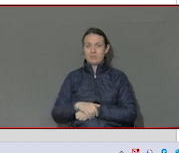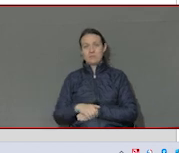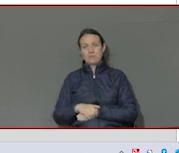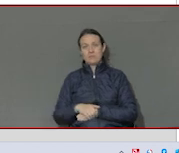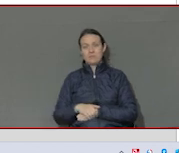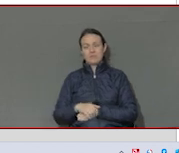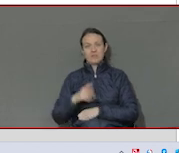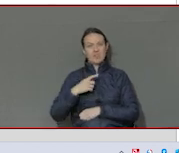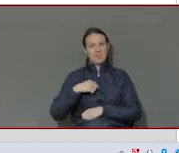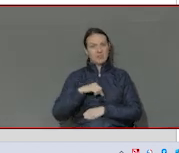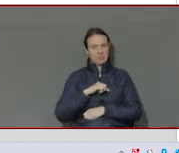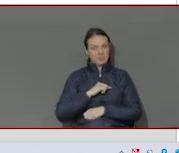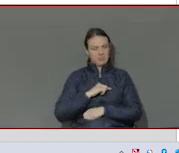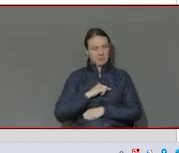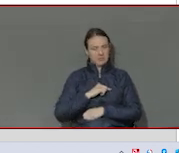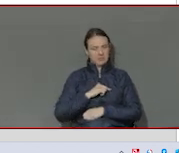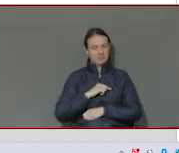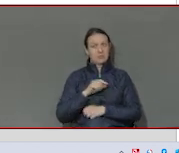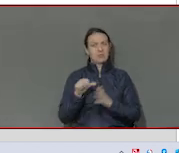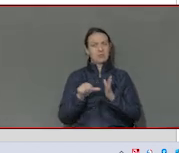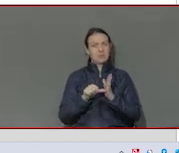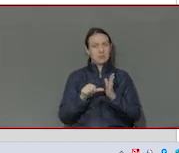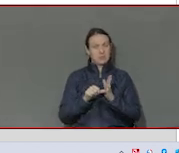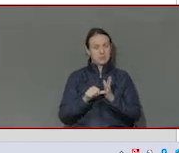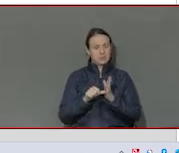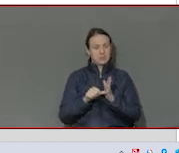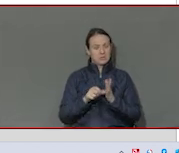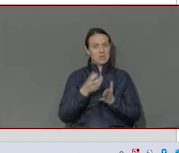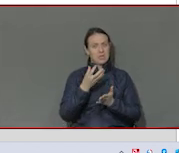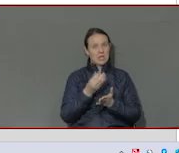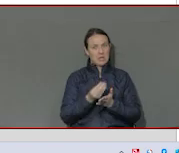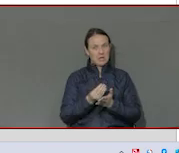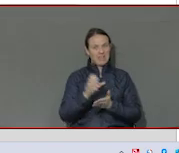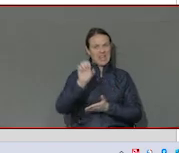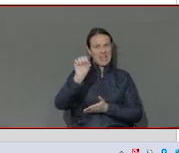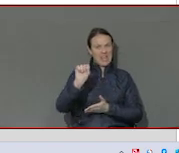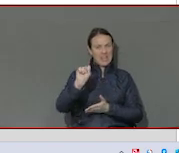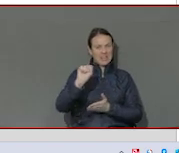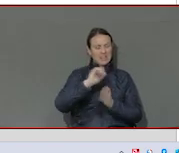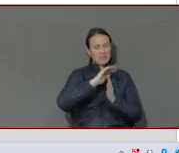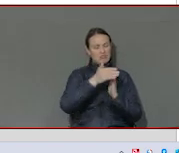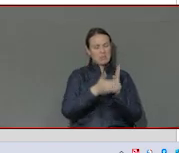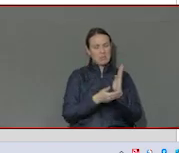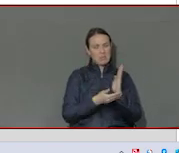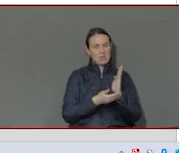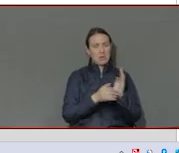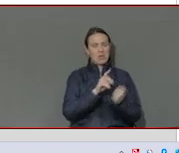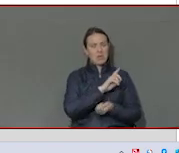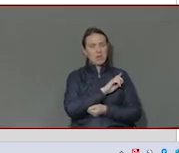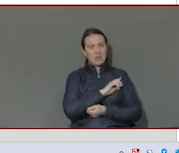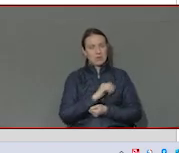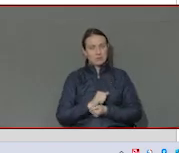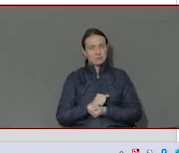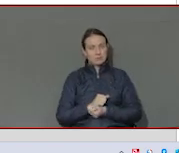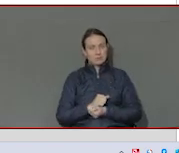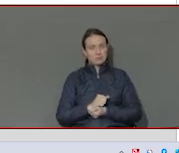of us having, or the significance for us to have an S-shaped spine? It's because it